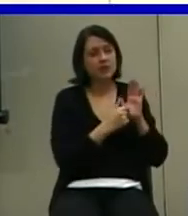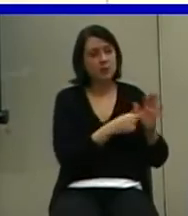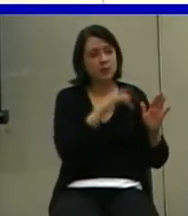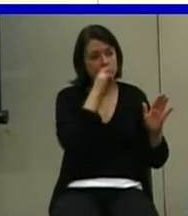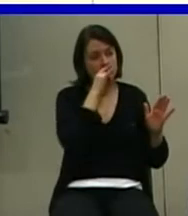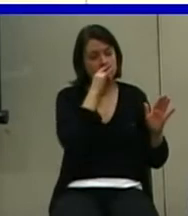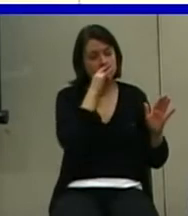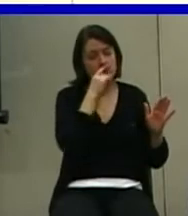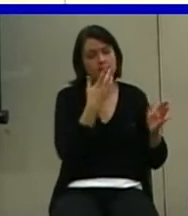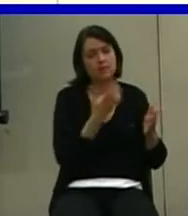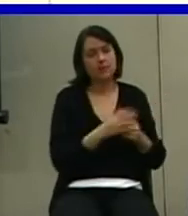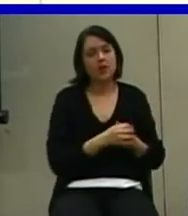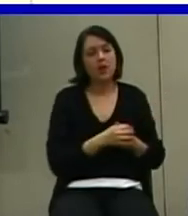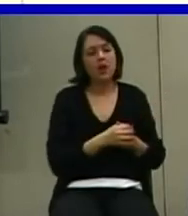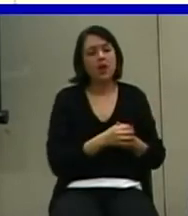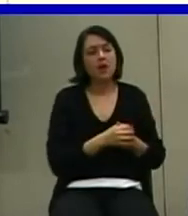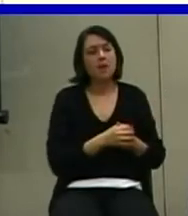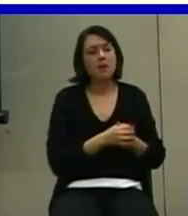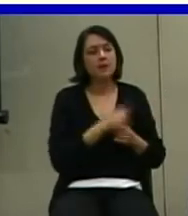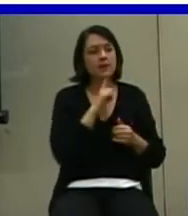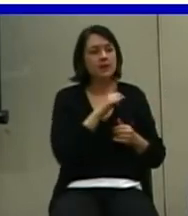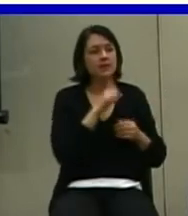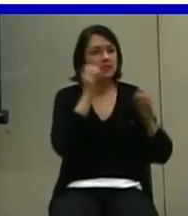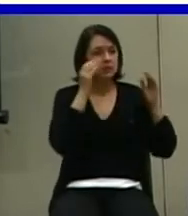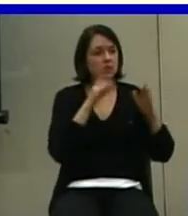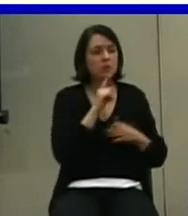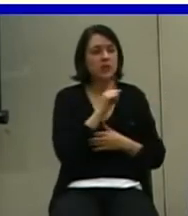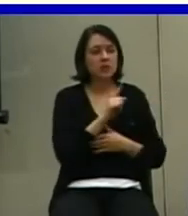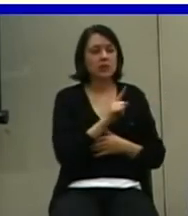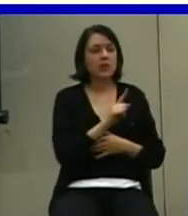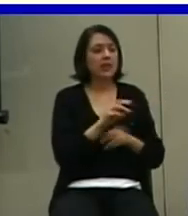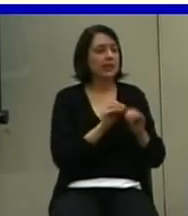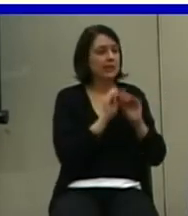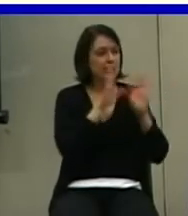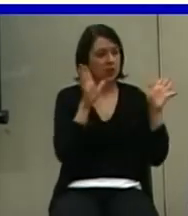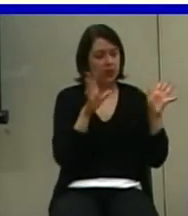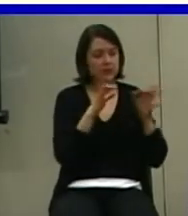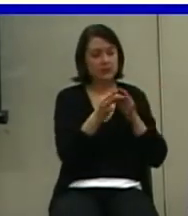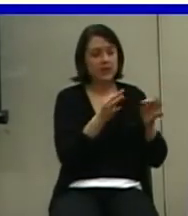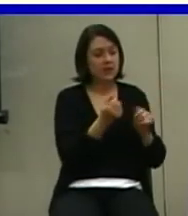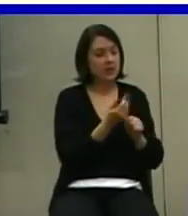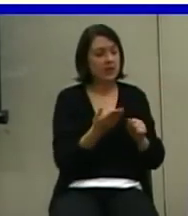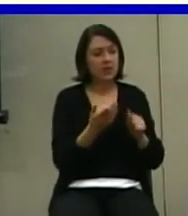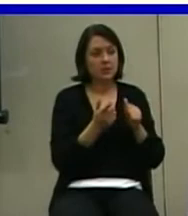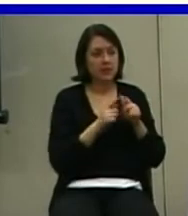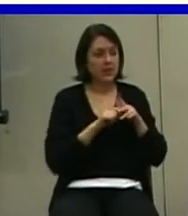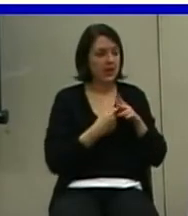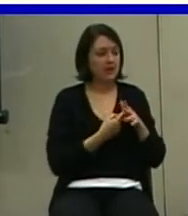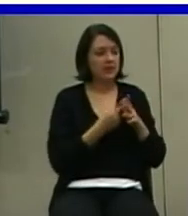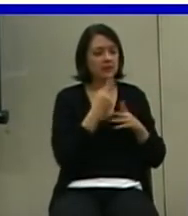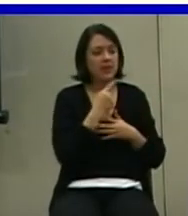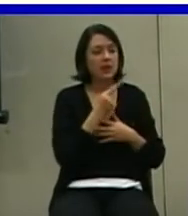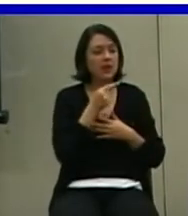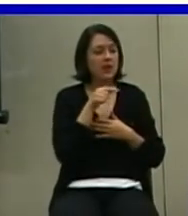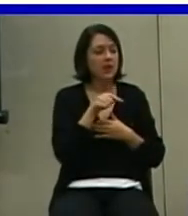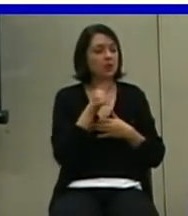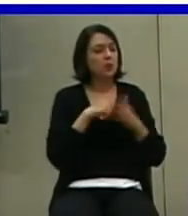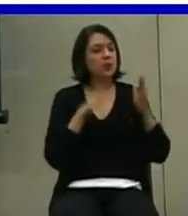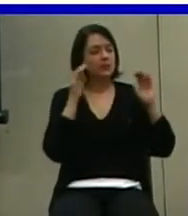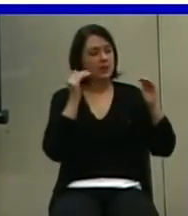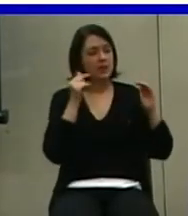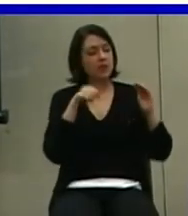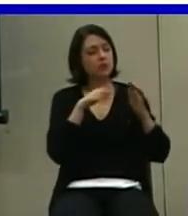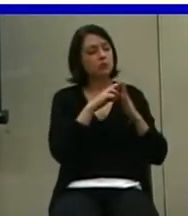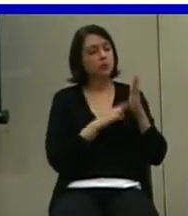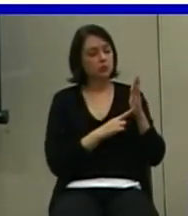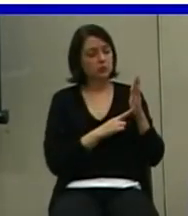all these other pieces that I'm going to show you next, but they're very, very vocal with the kids right up front. Here's what the expectations will be, or here's what the rules